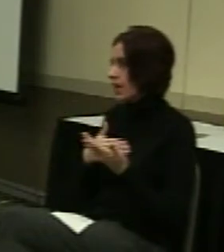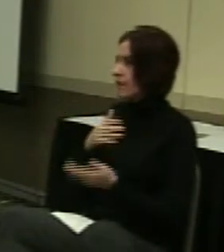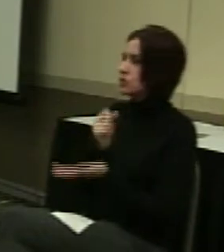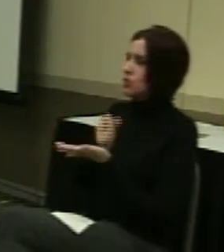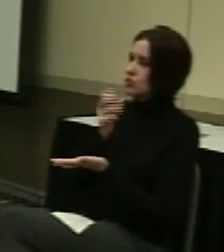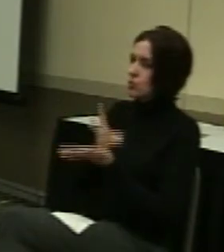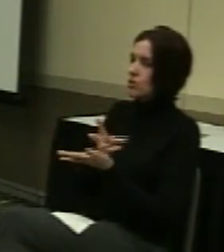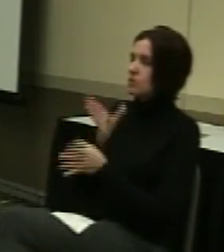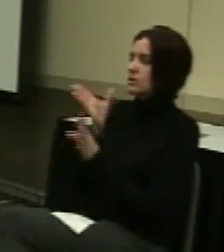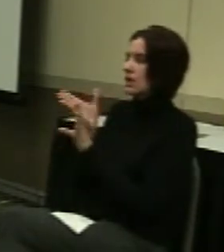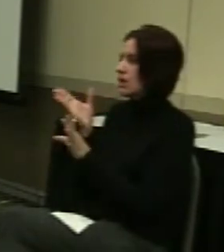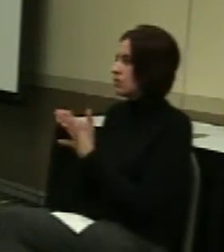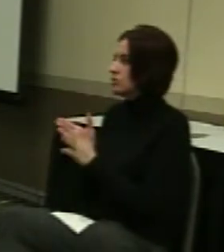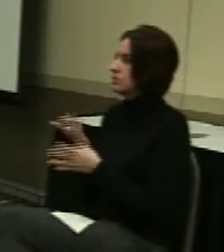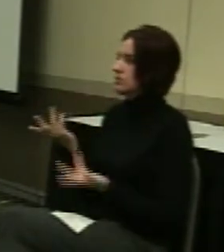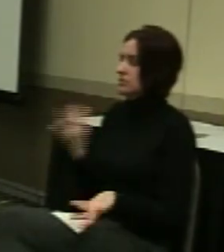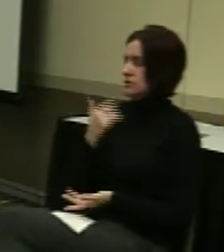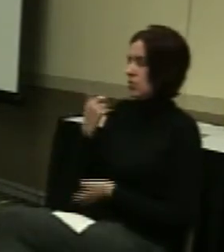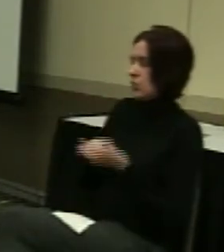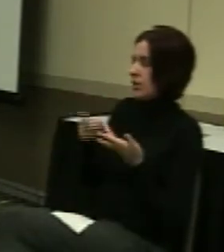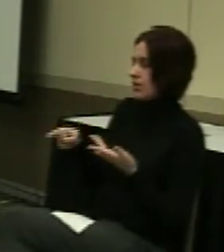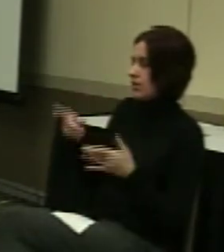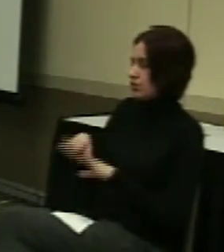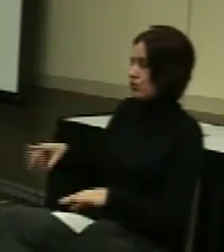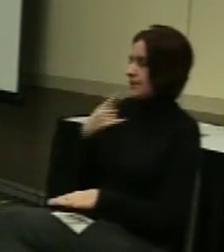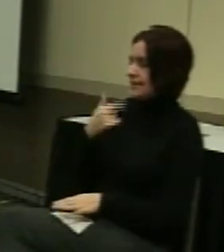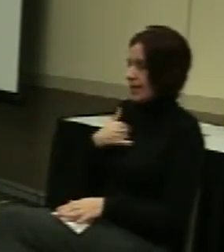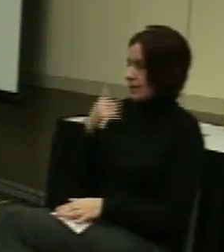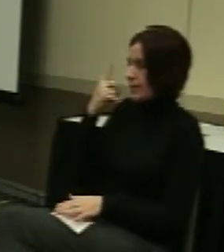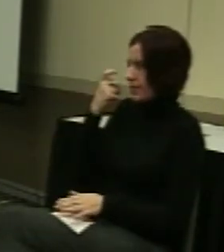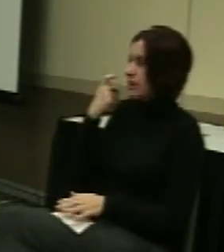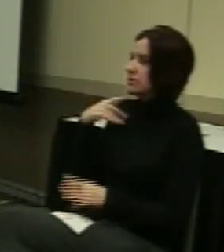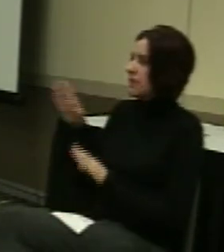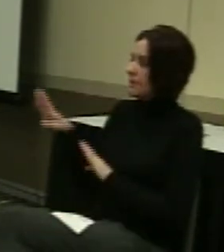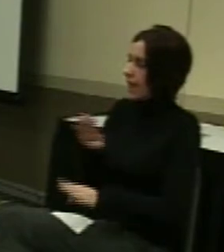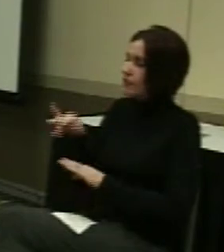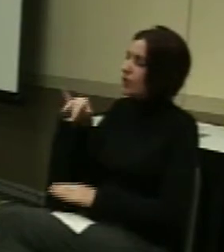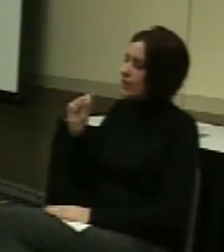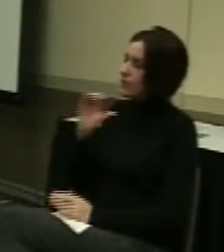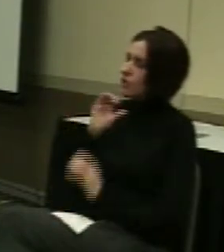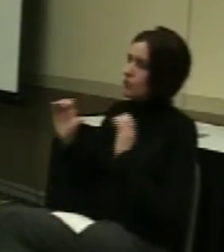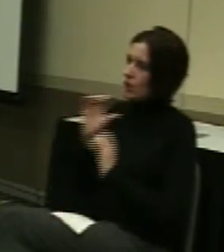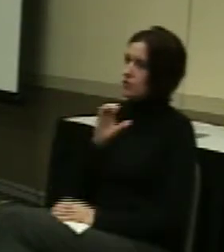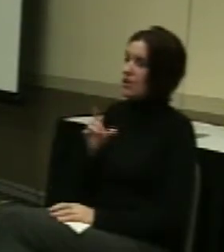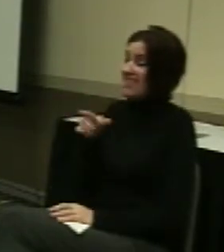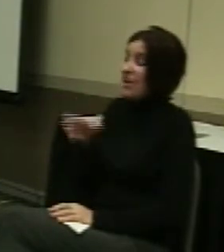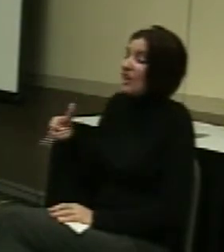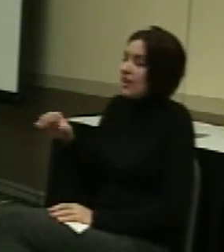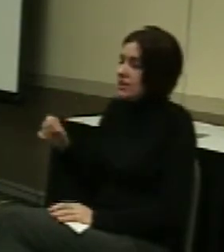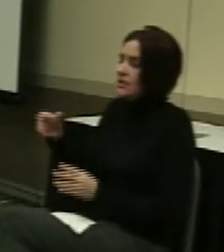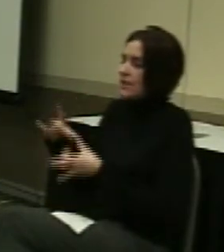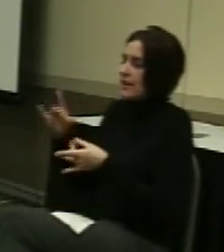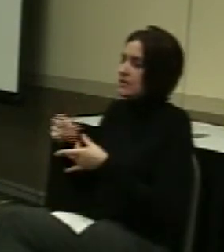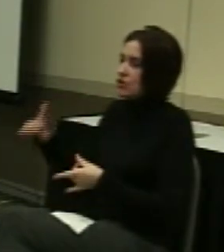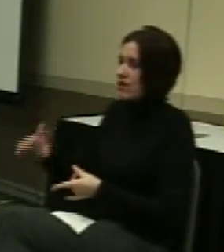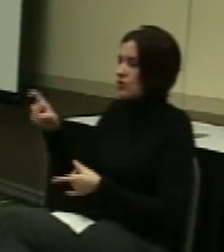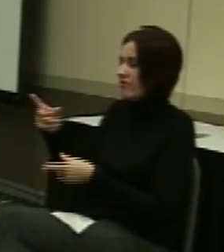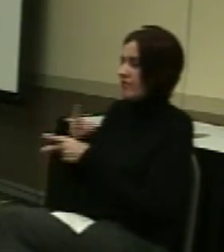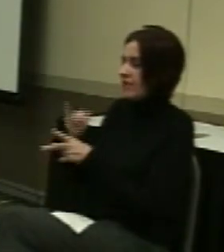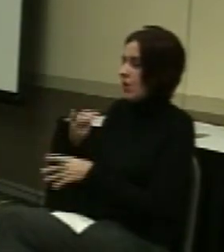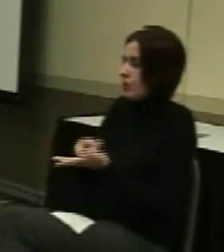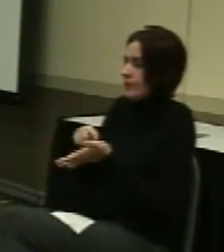in varied roles. What is this child telling me by doing this? There is a message. It's a matter of trying to figure out what it is.